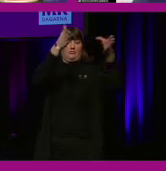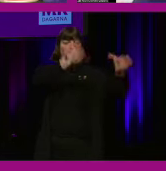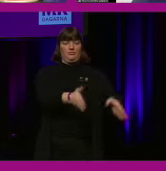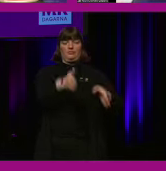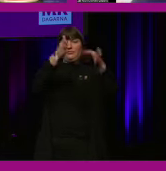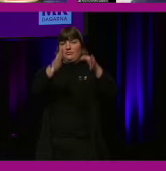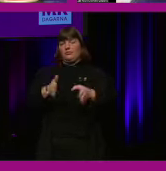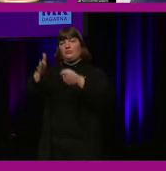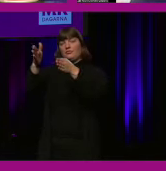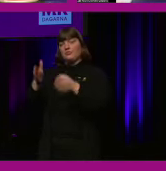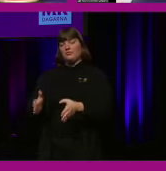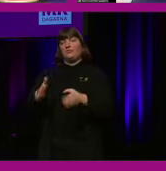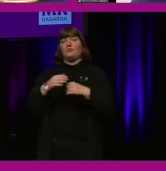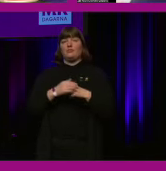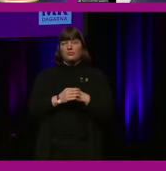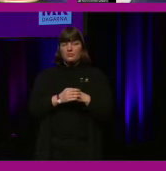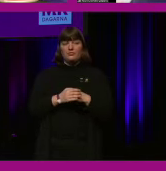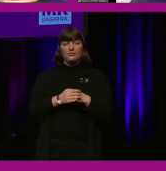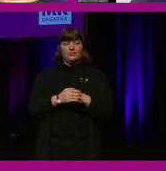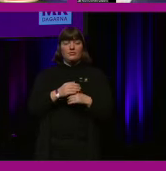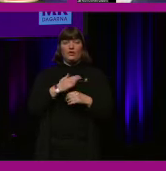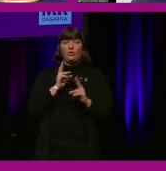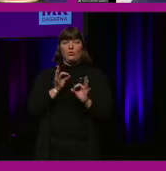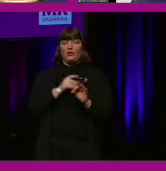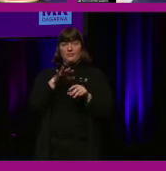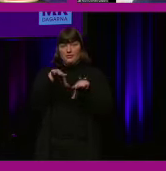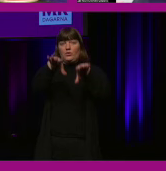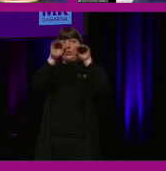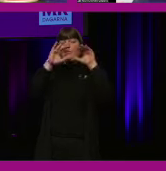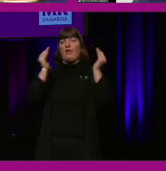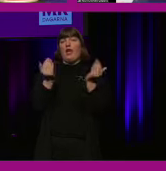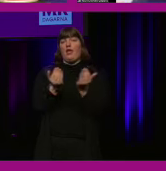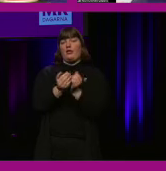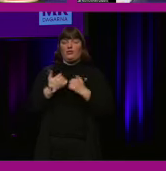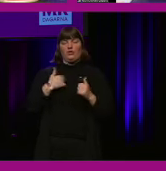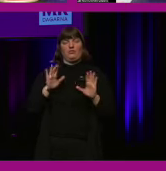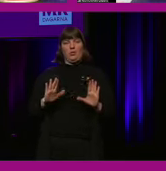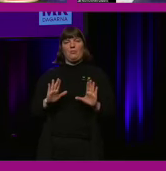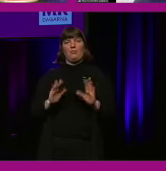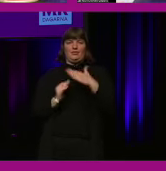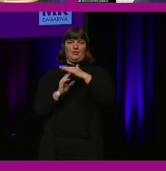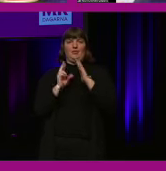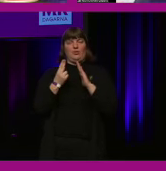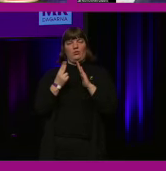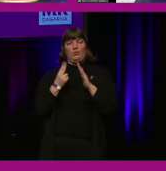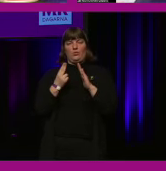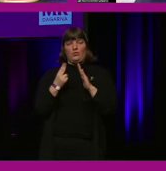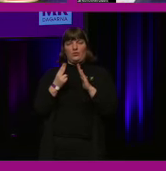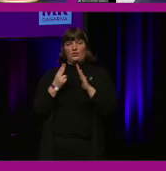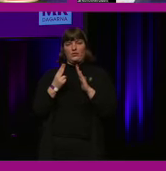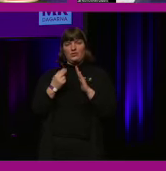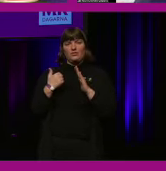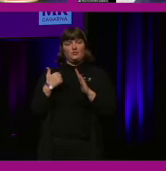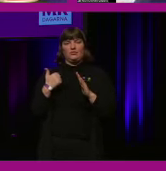It's a very cosmopolitan view of the world. I'll stop there, Linda, without having done justice to